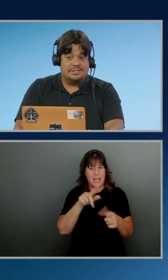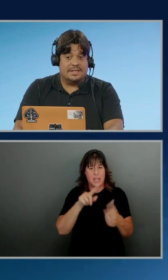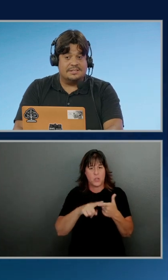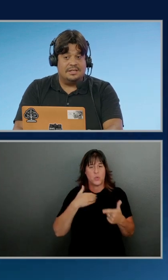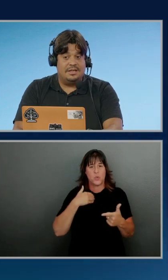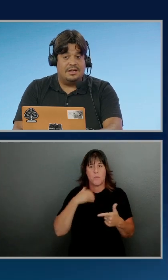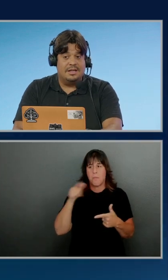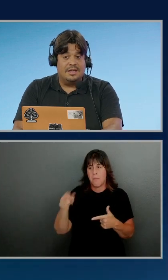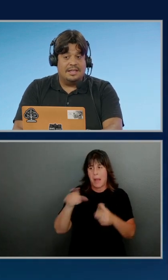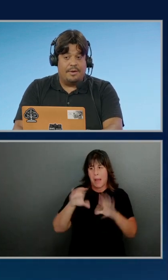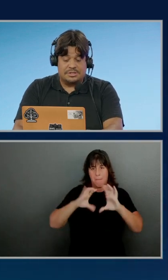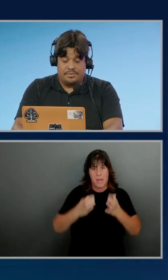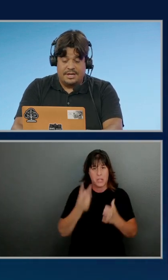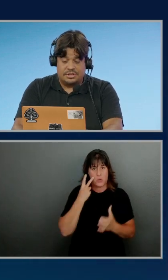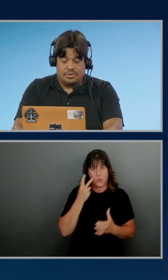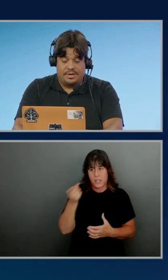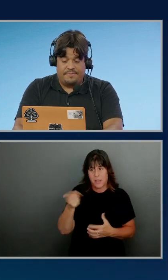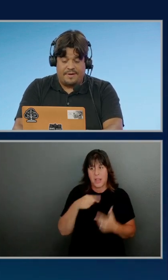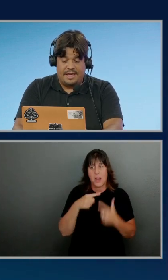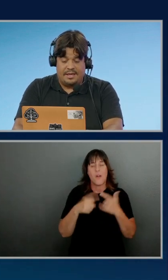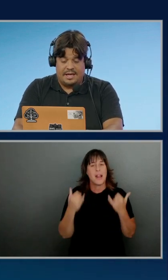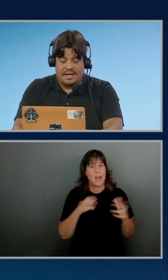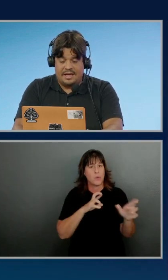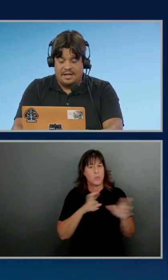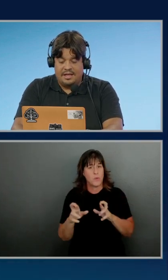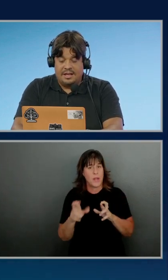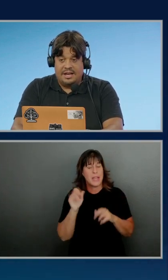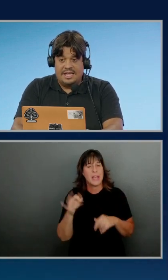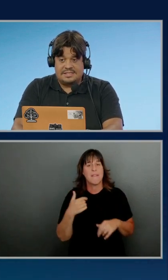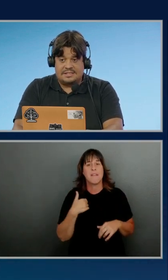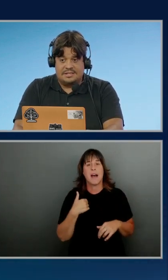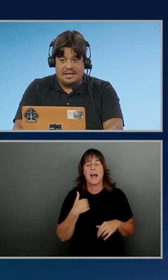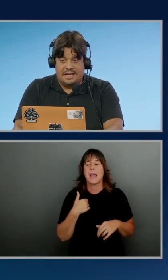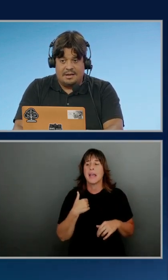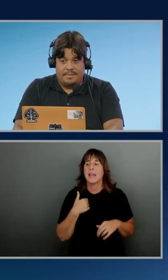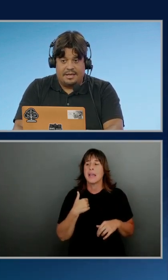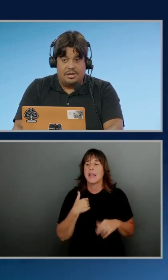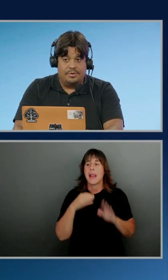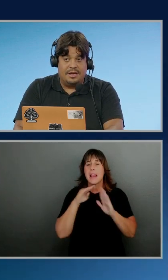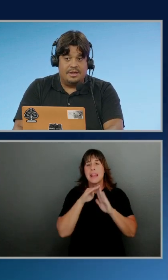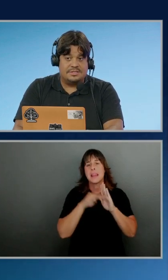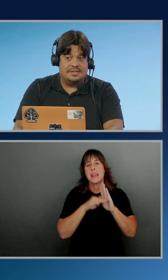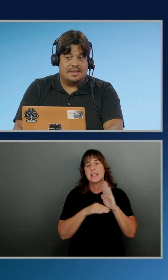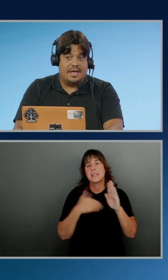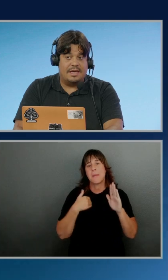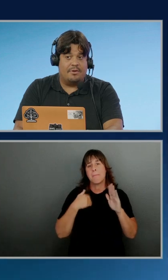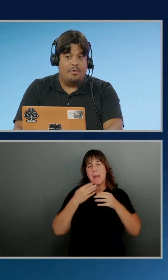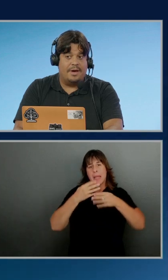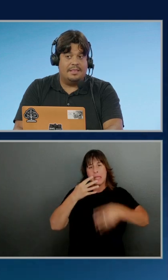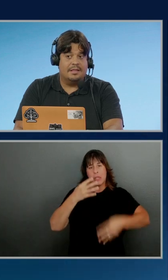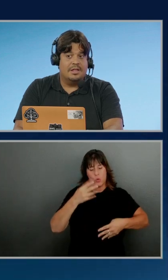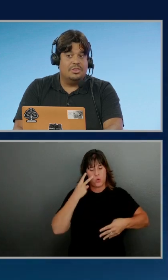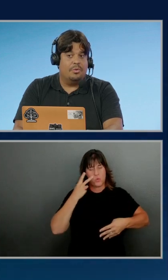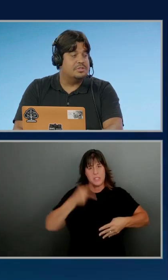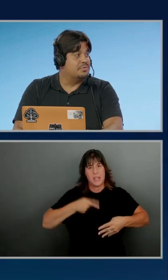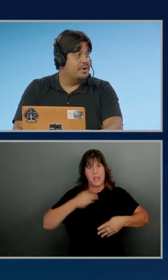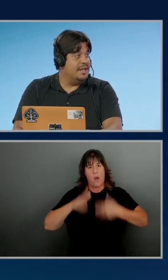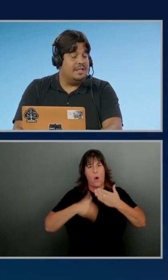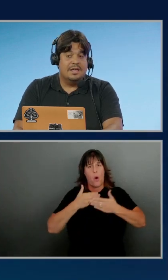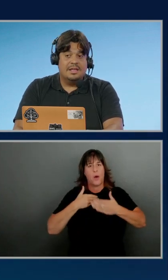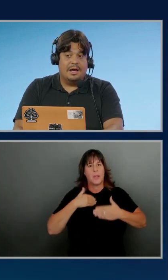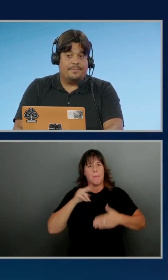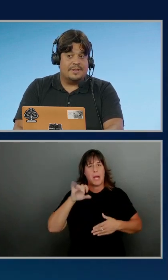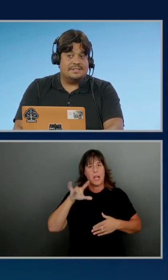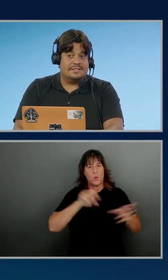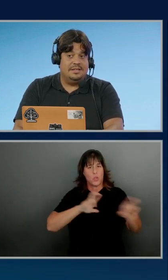batch, as you can see here, and now it's running. So if I list my queue here, you see that I have all my nodes